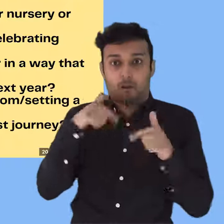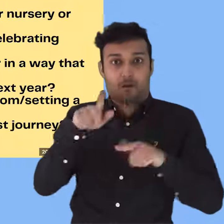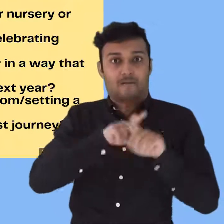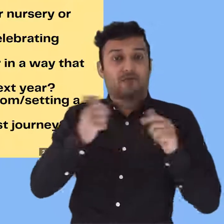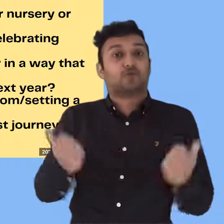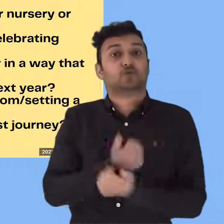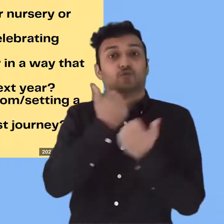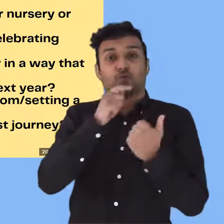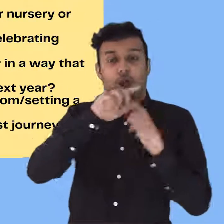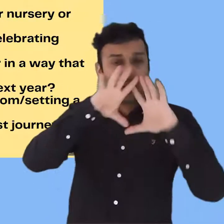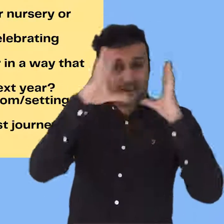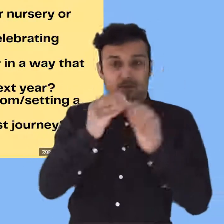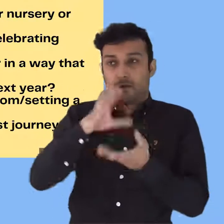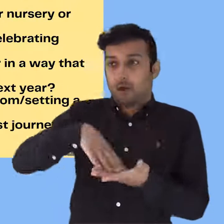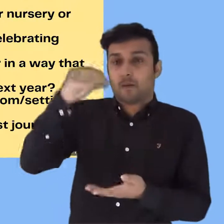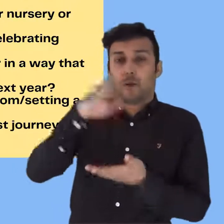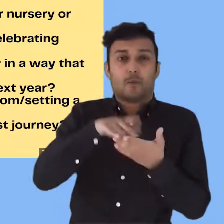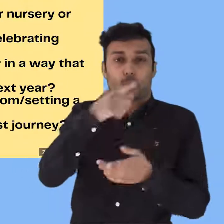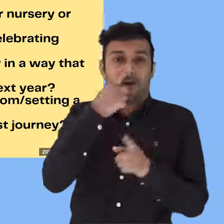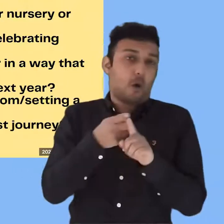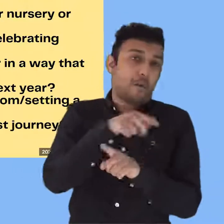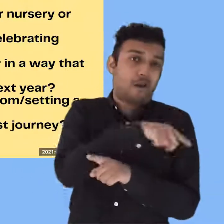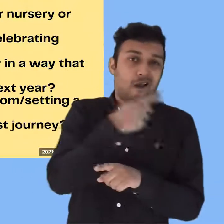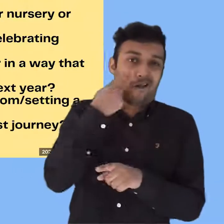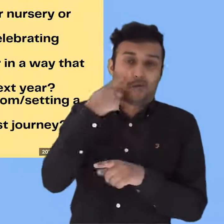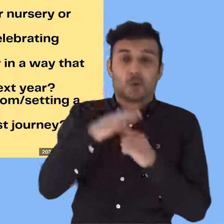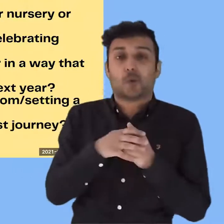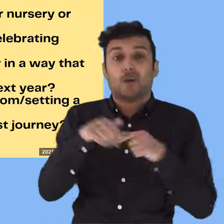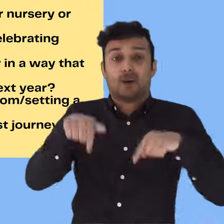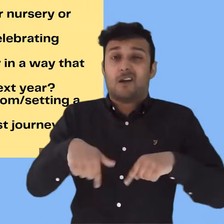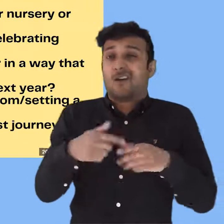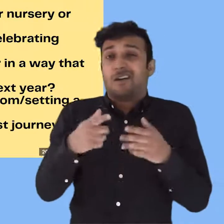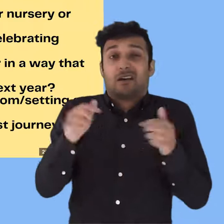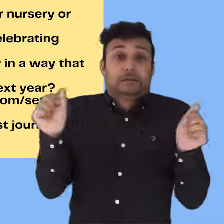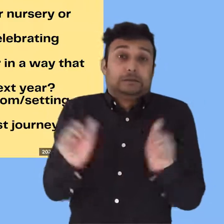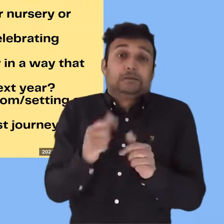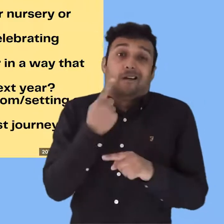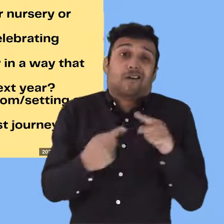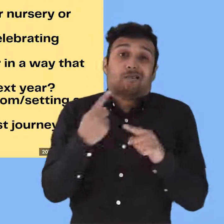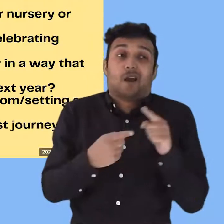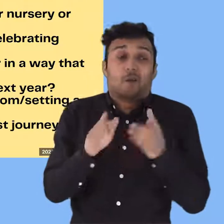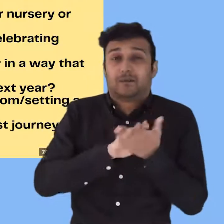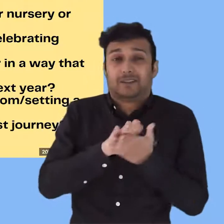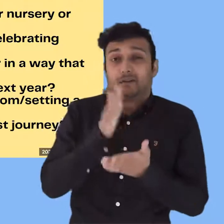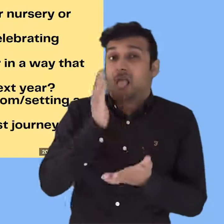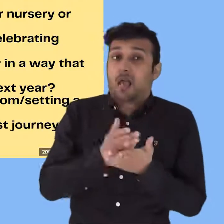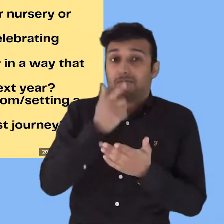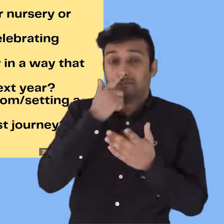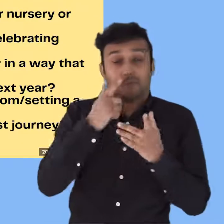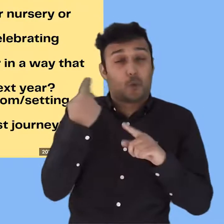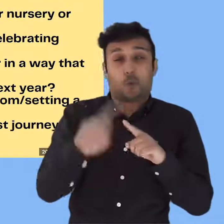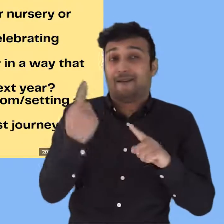been very short, so I've kind of given a quick overview of things, but I really would recommend and say that you have to really, to